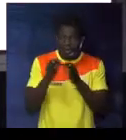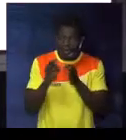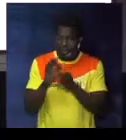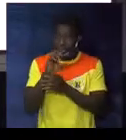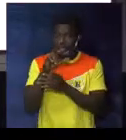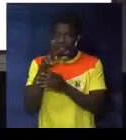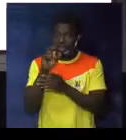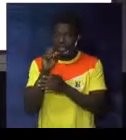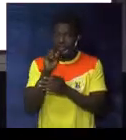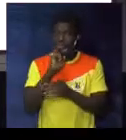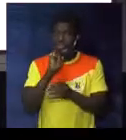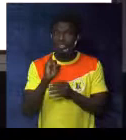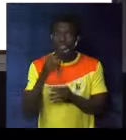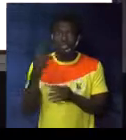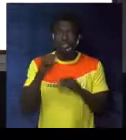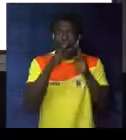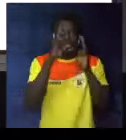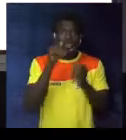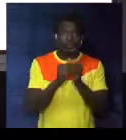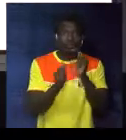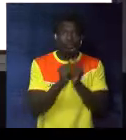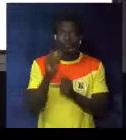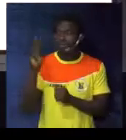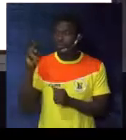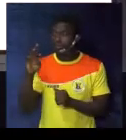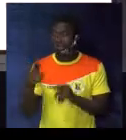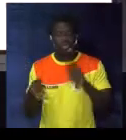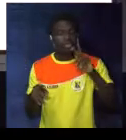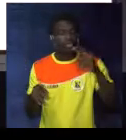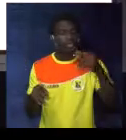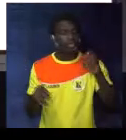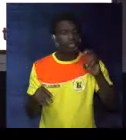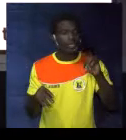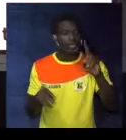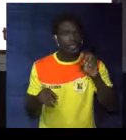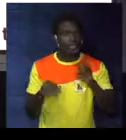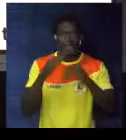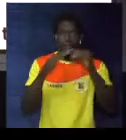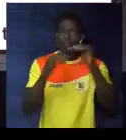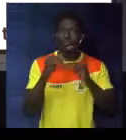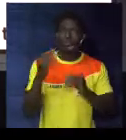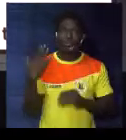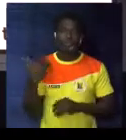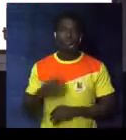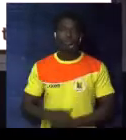defining clause is the house which Mr. Kende built.